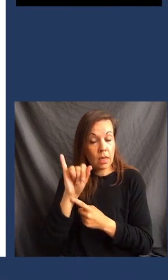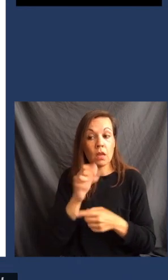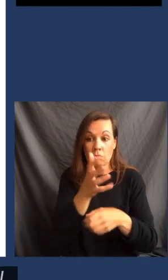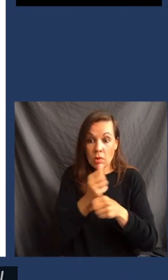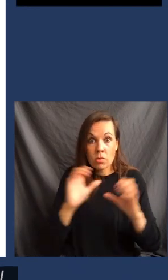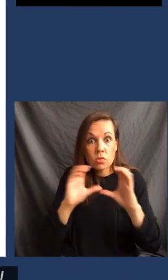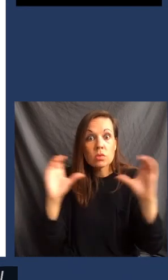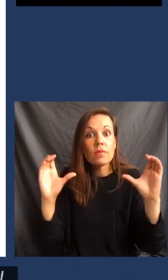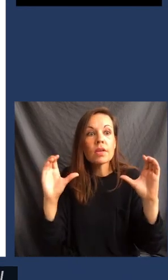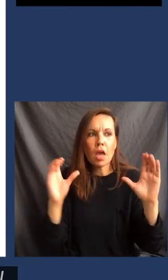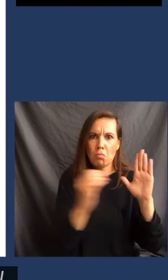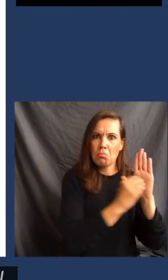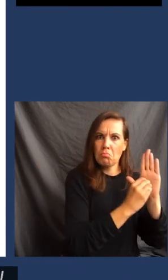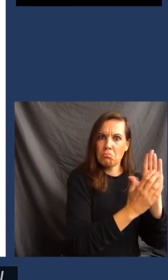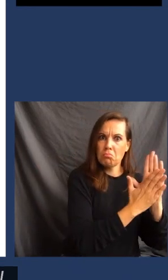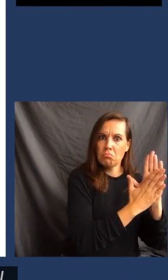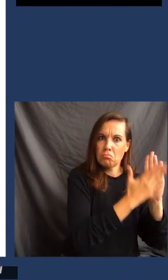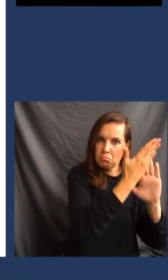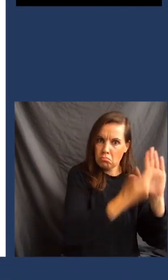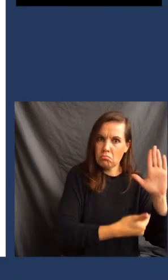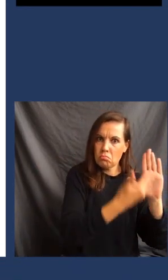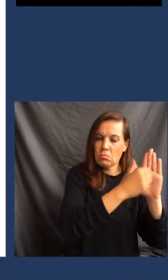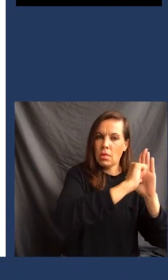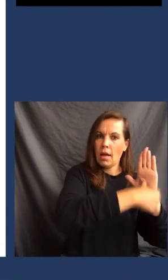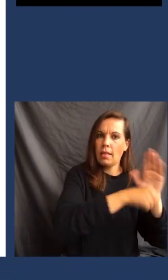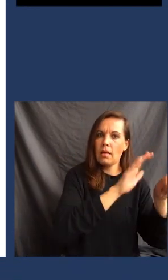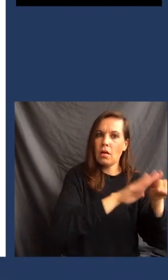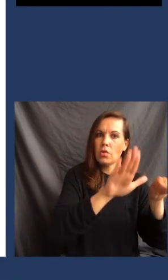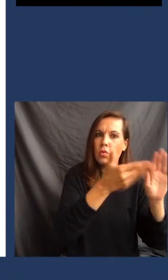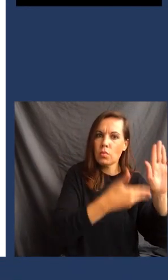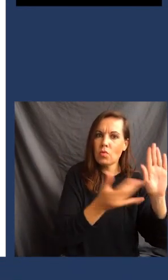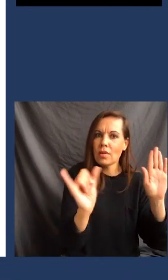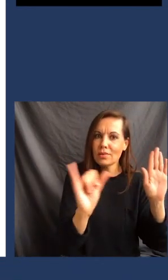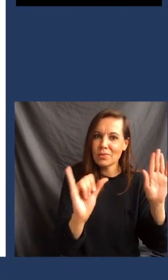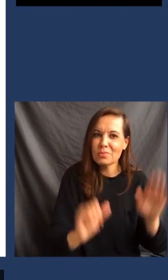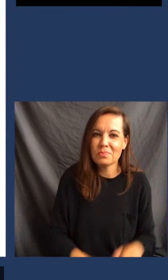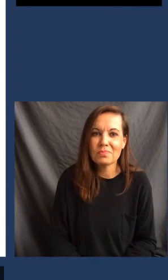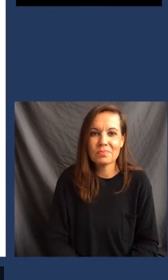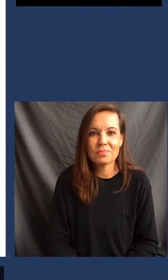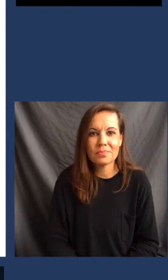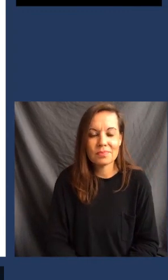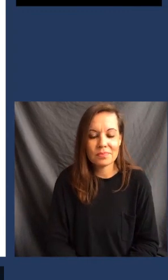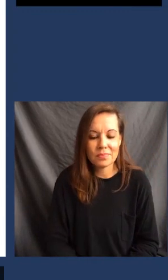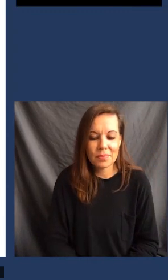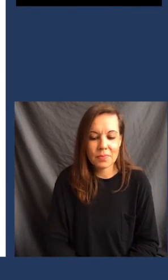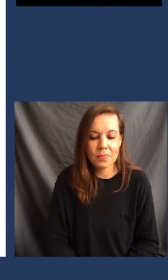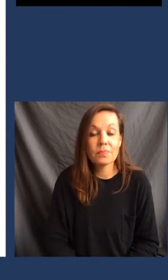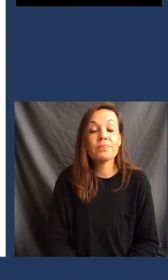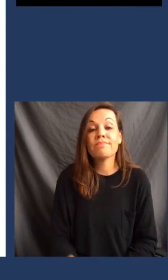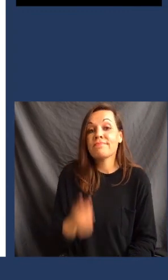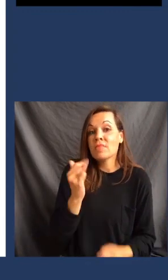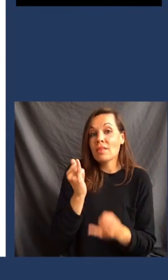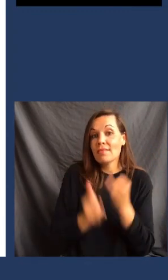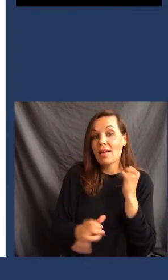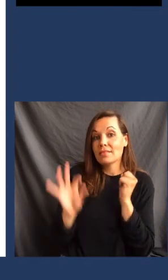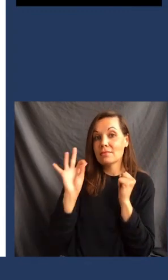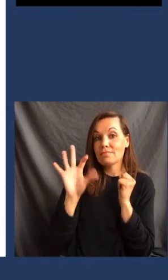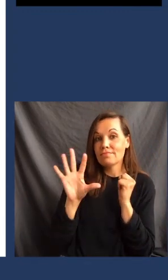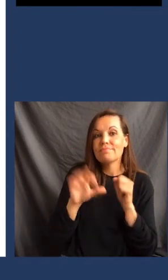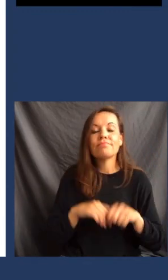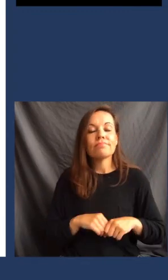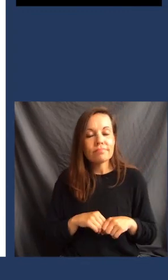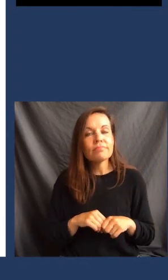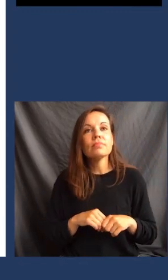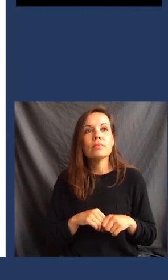certain certificates, you may also want to highlight that into your LinkedIn profile as well. One last thing that I will